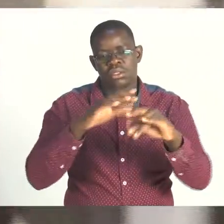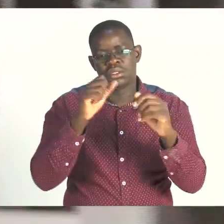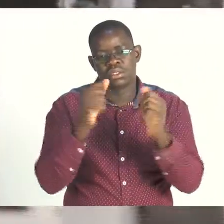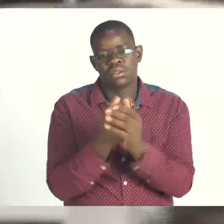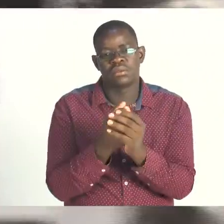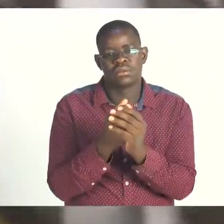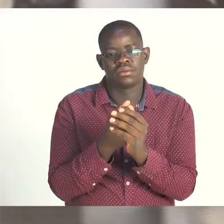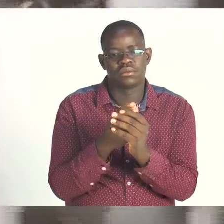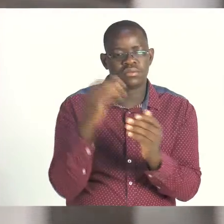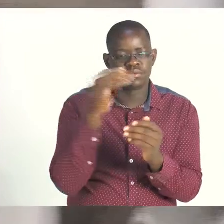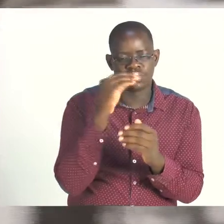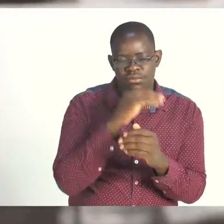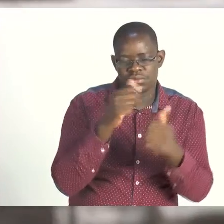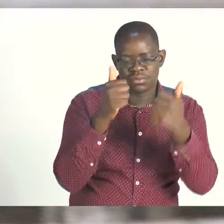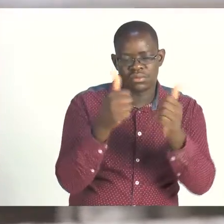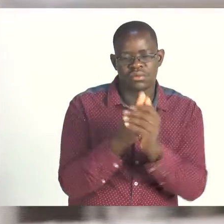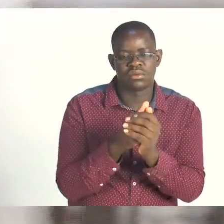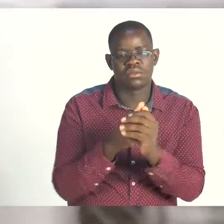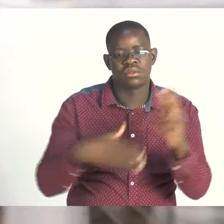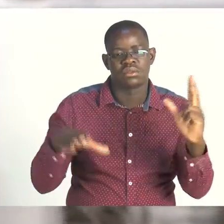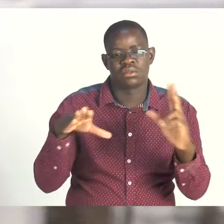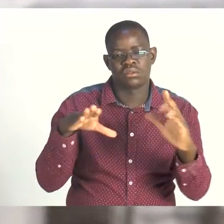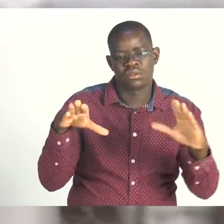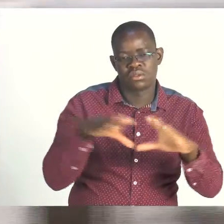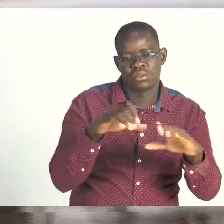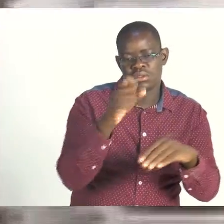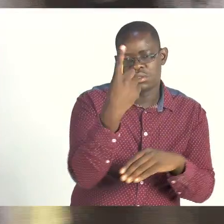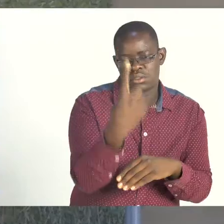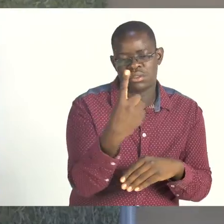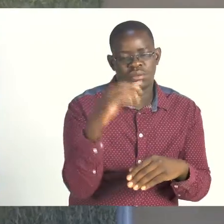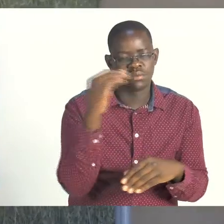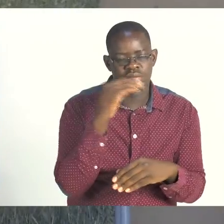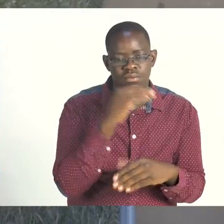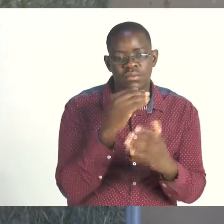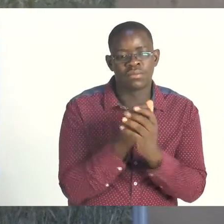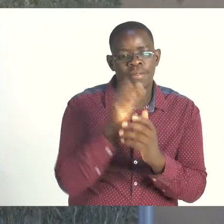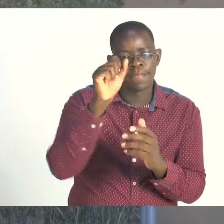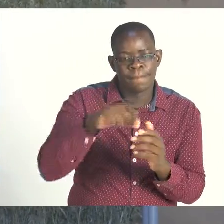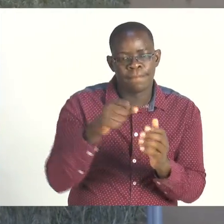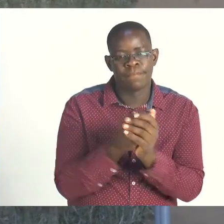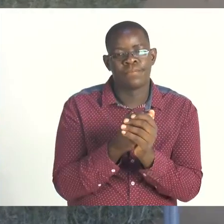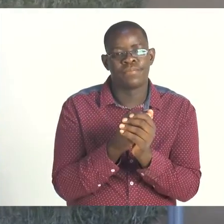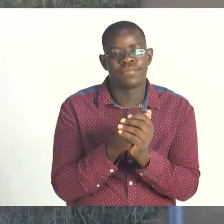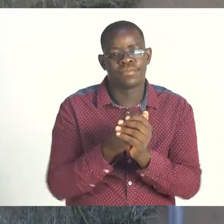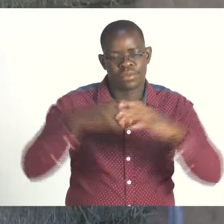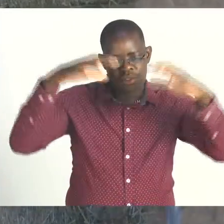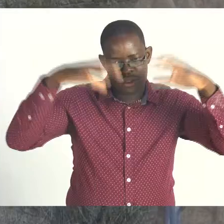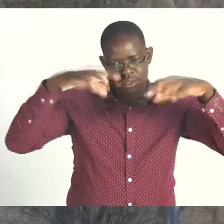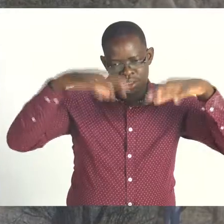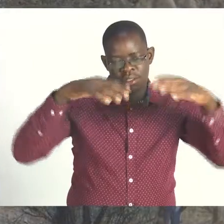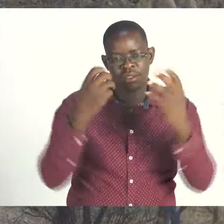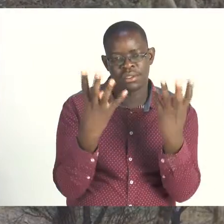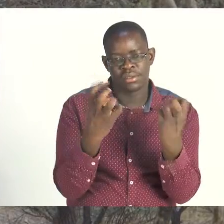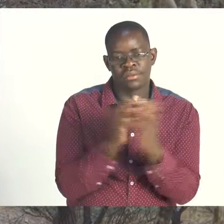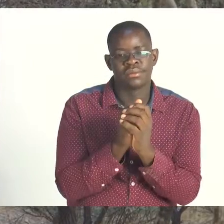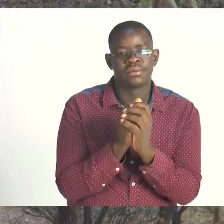need adequate food. For a farmer to have food for his or her animals, he or she needs rain. It's